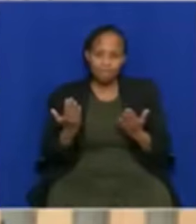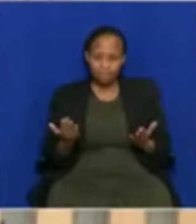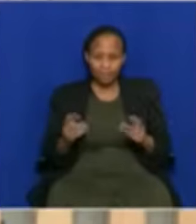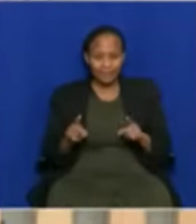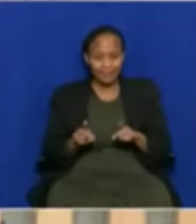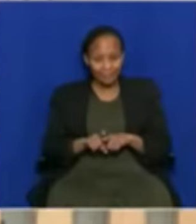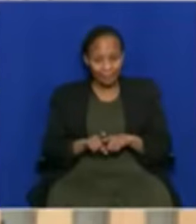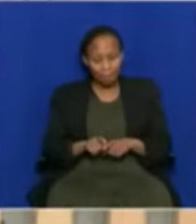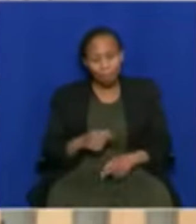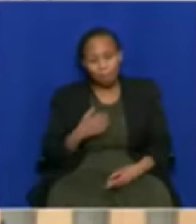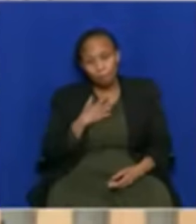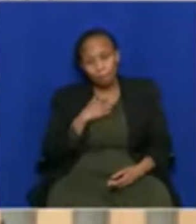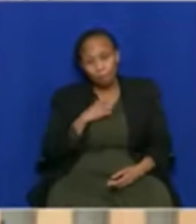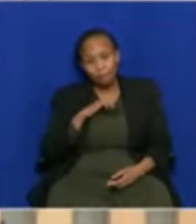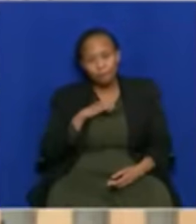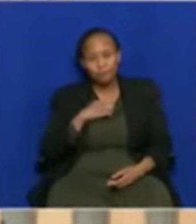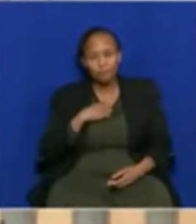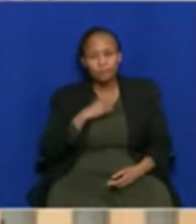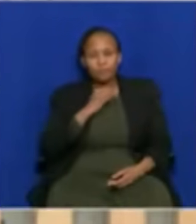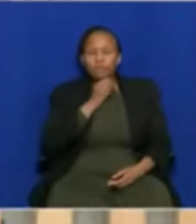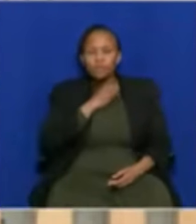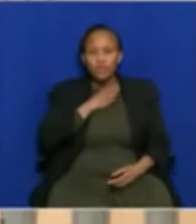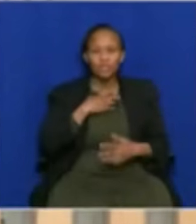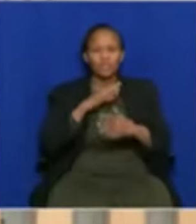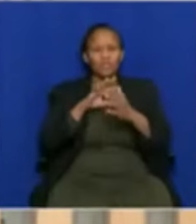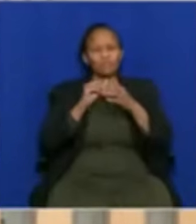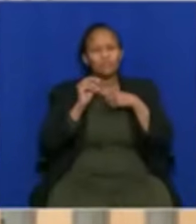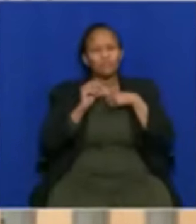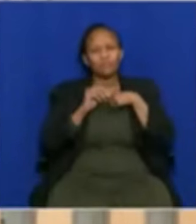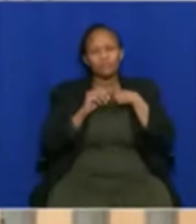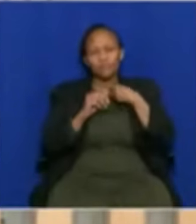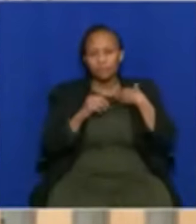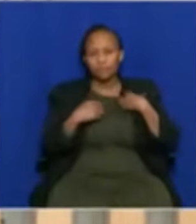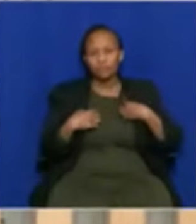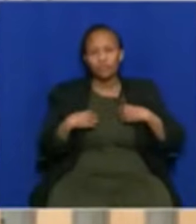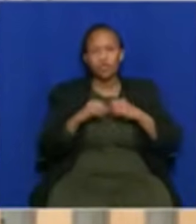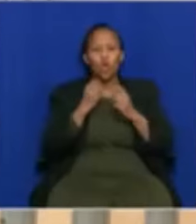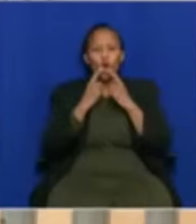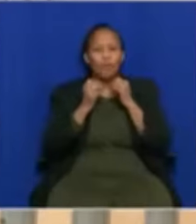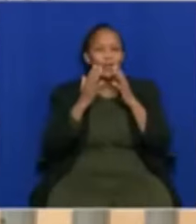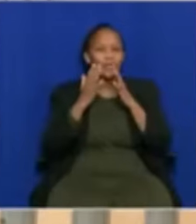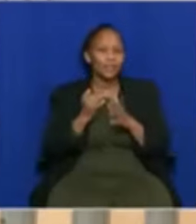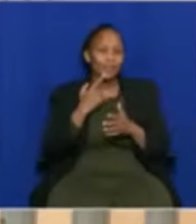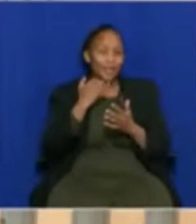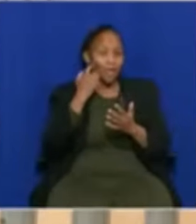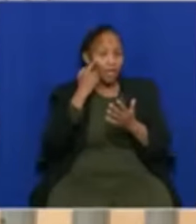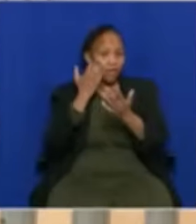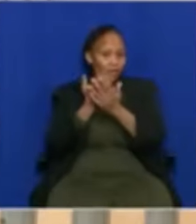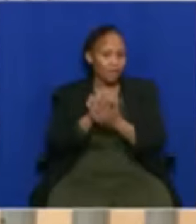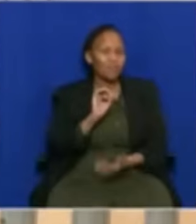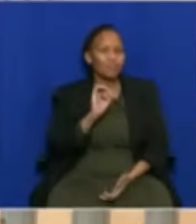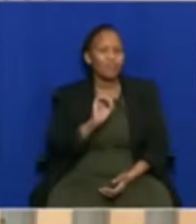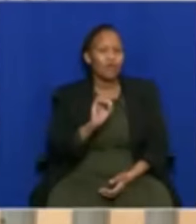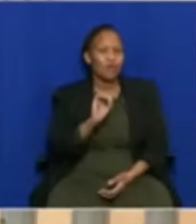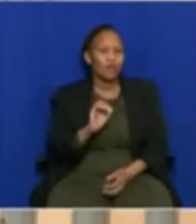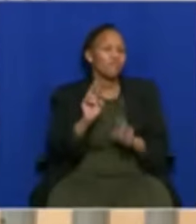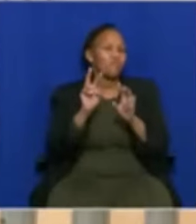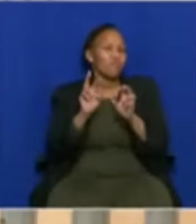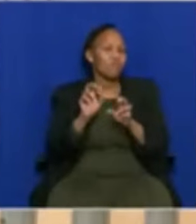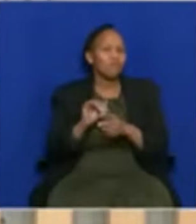it states, the complainant states that evidence is available regarding the alleged cover-up of Valeria CAS